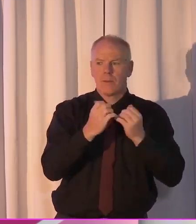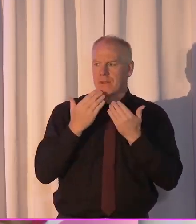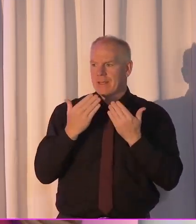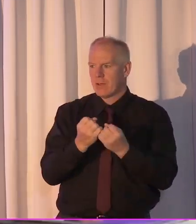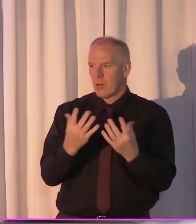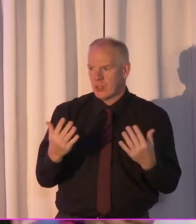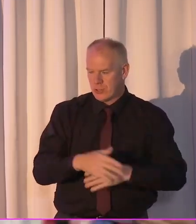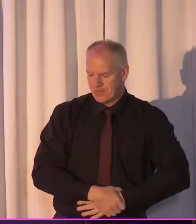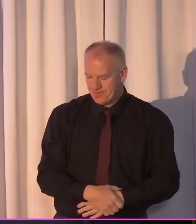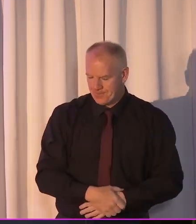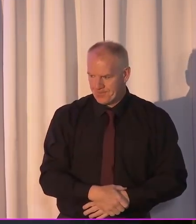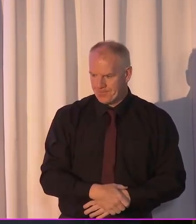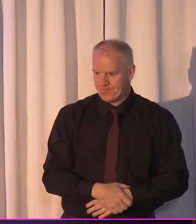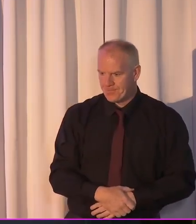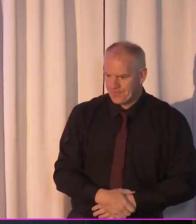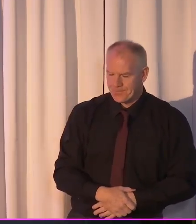Mahagat.